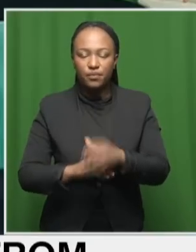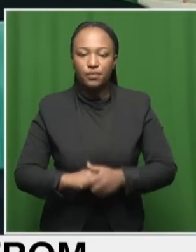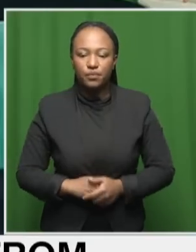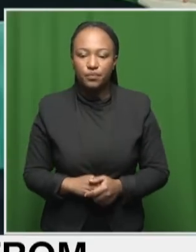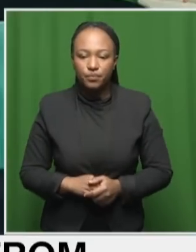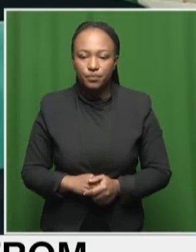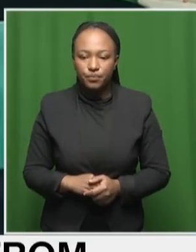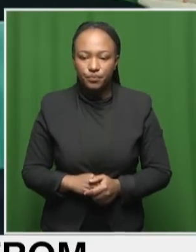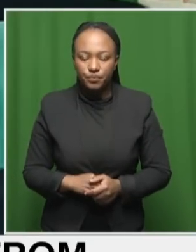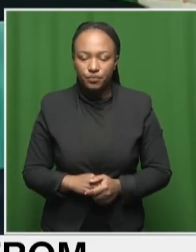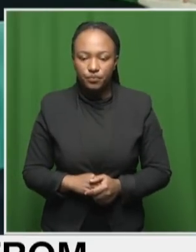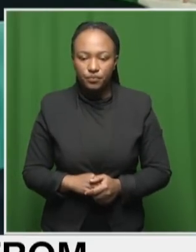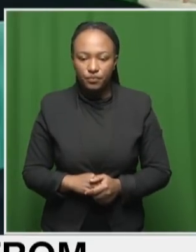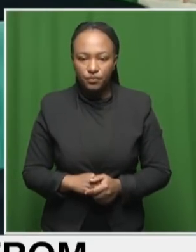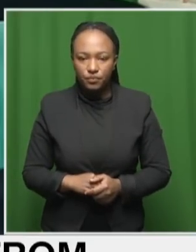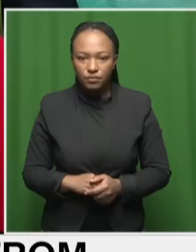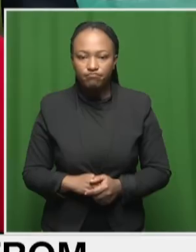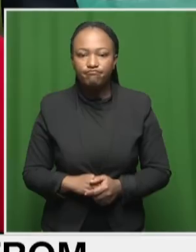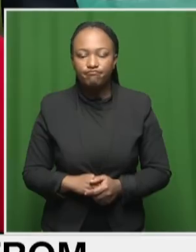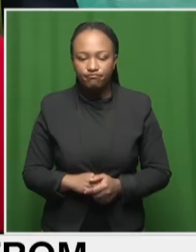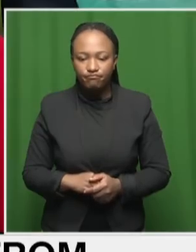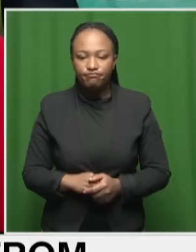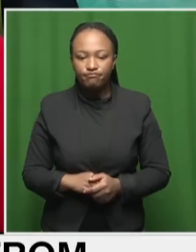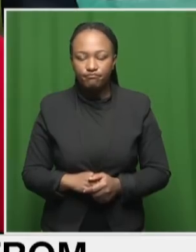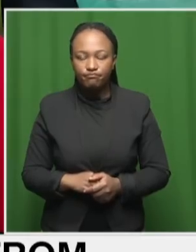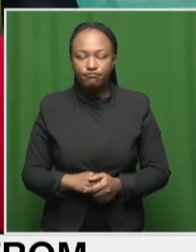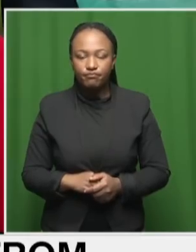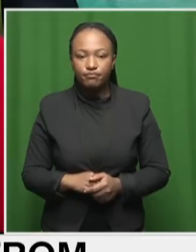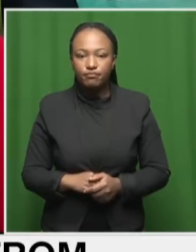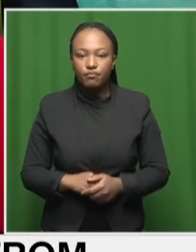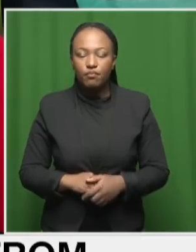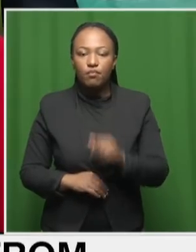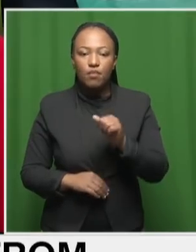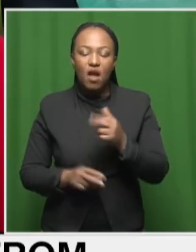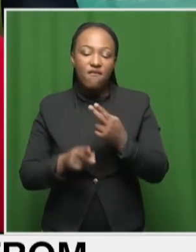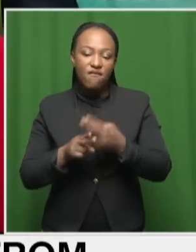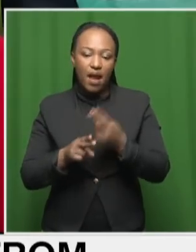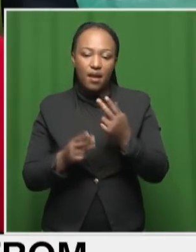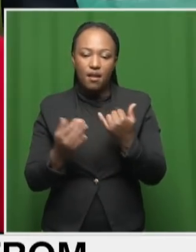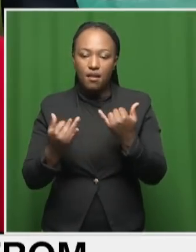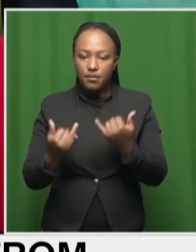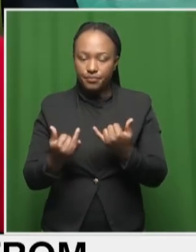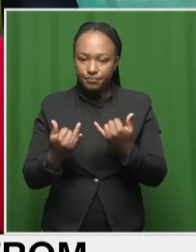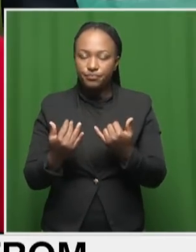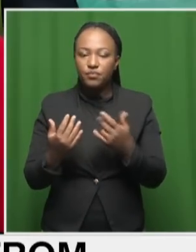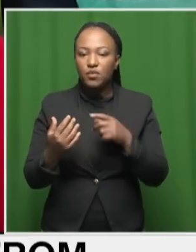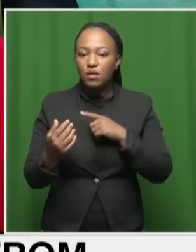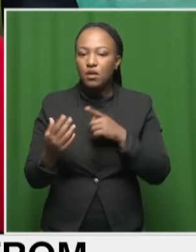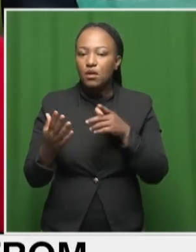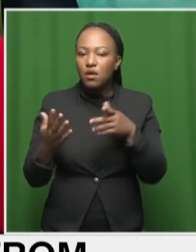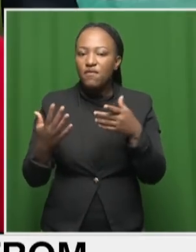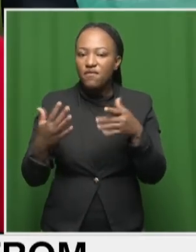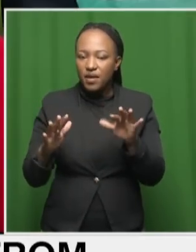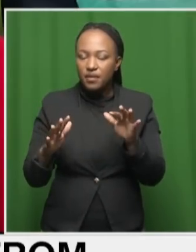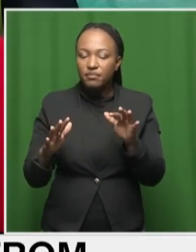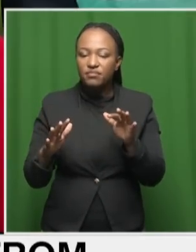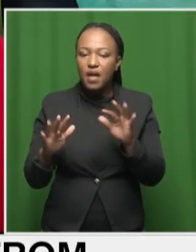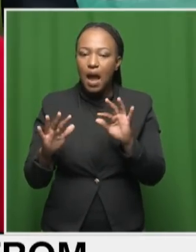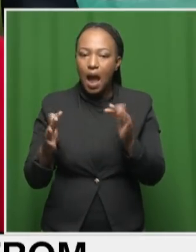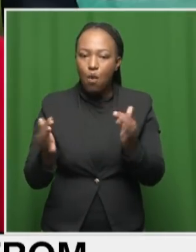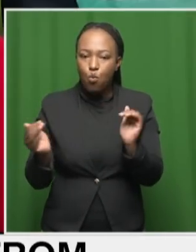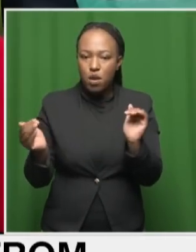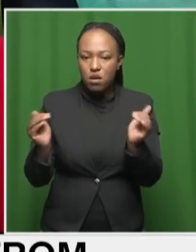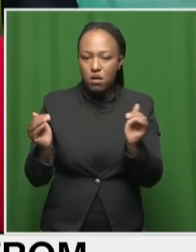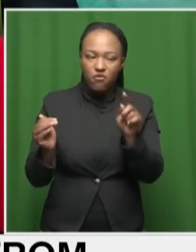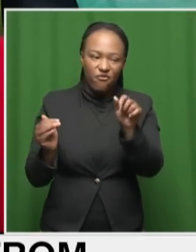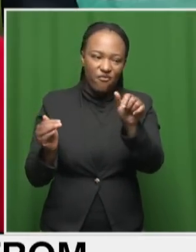value. Indeed, they are. But just perhaps as a final parting shot, talking about how we fared compared to